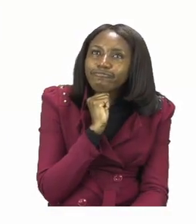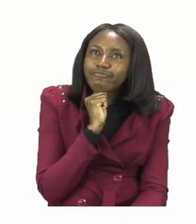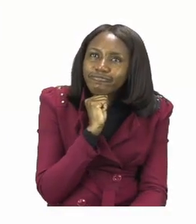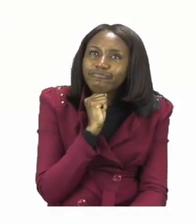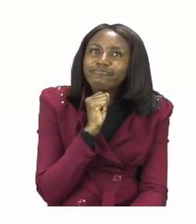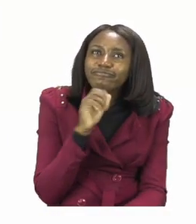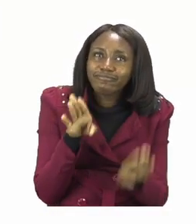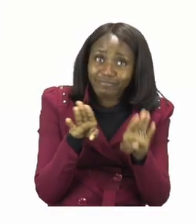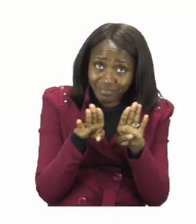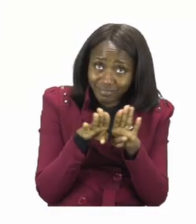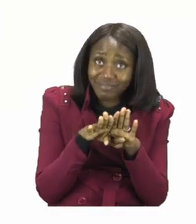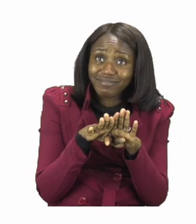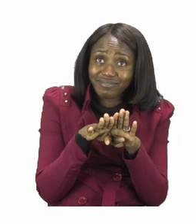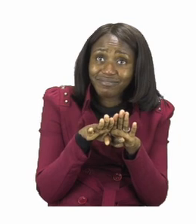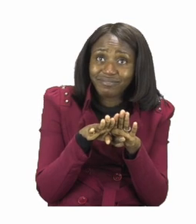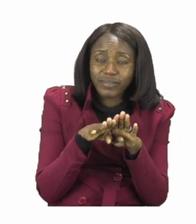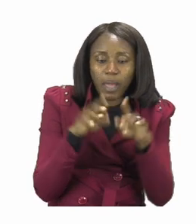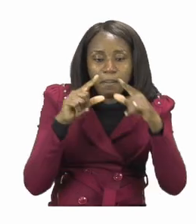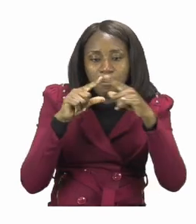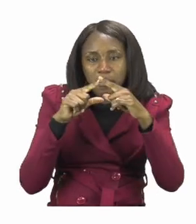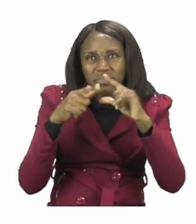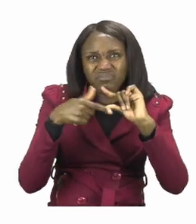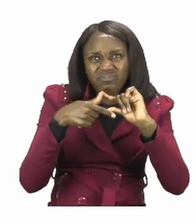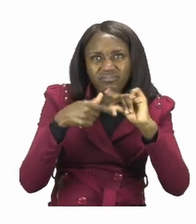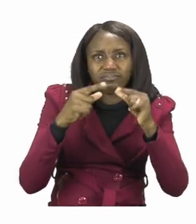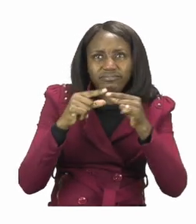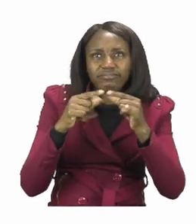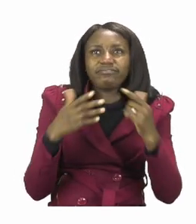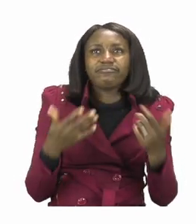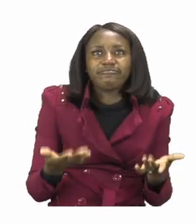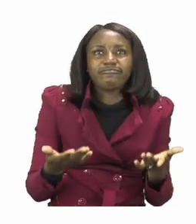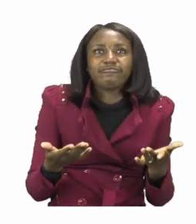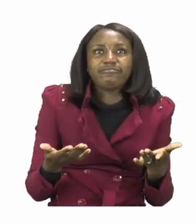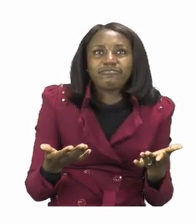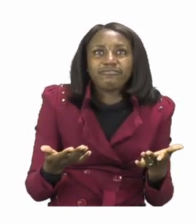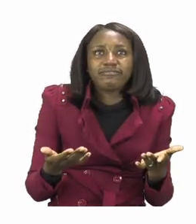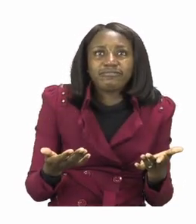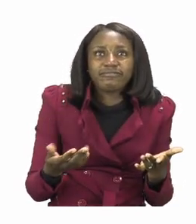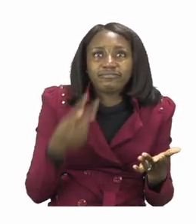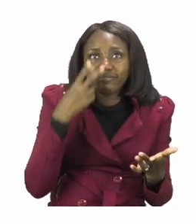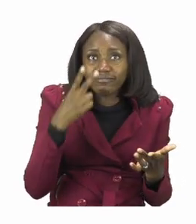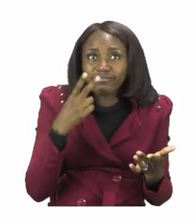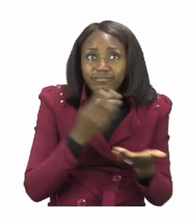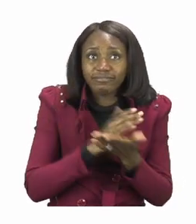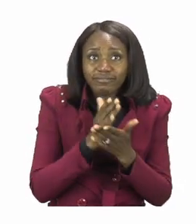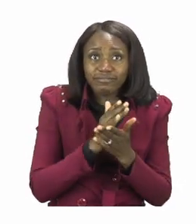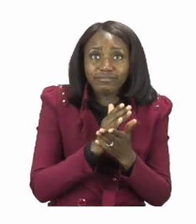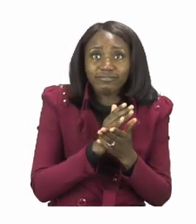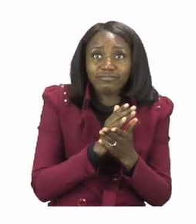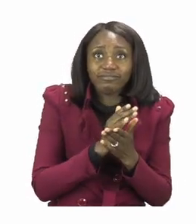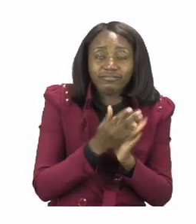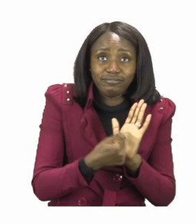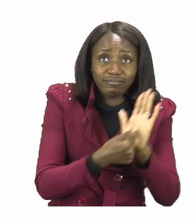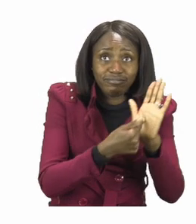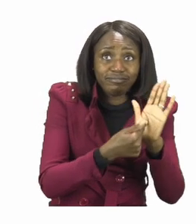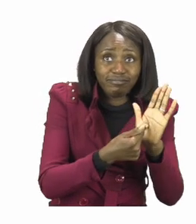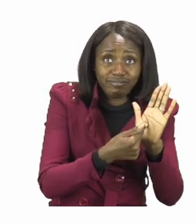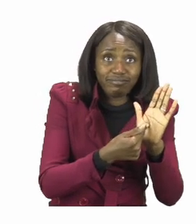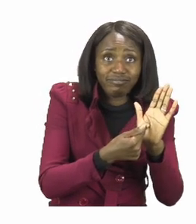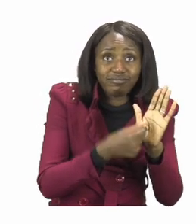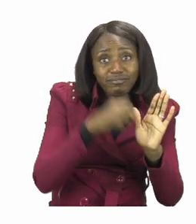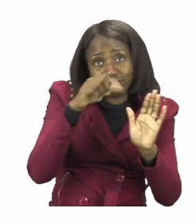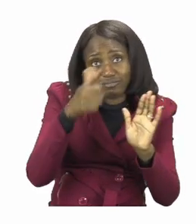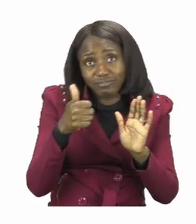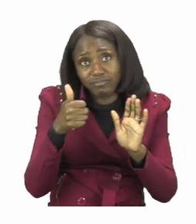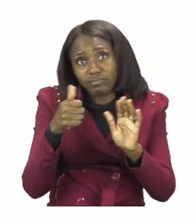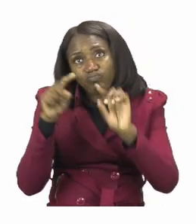doing 3D shapes. Now, we can see that on one side, we have our 3D shapes.